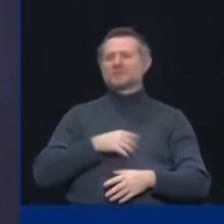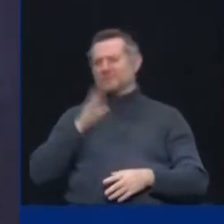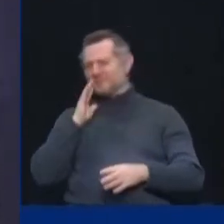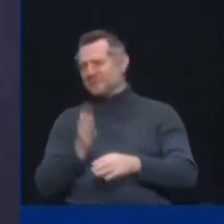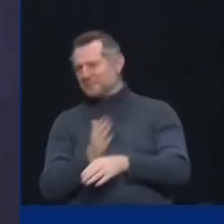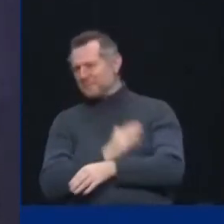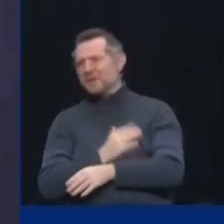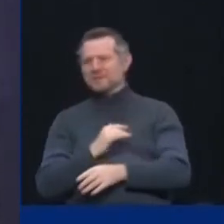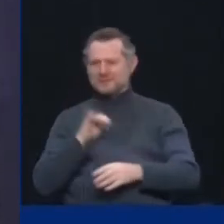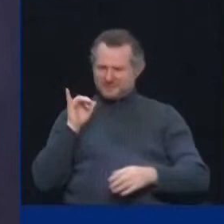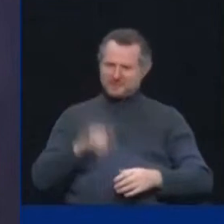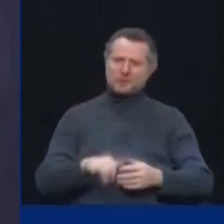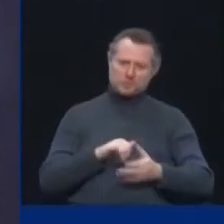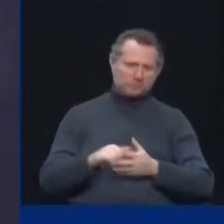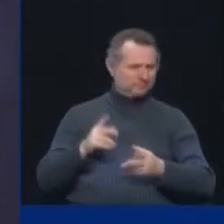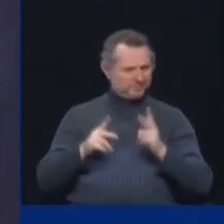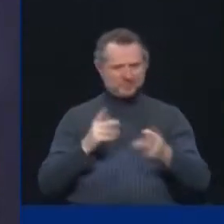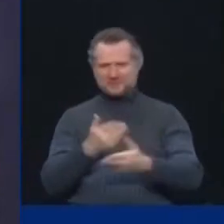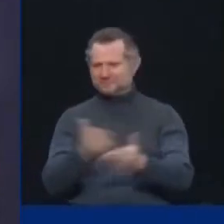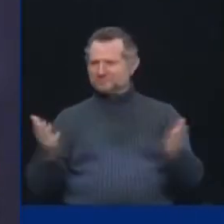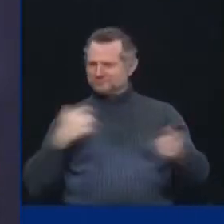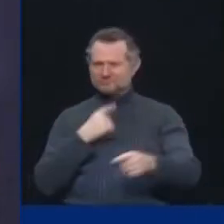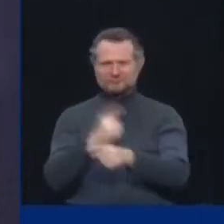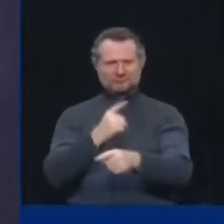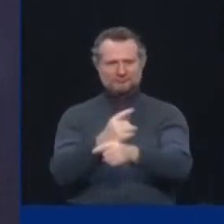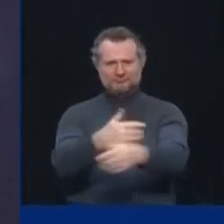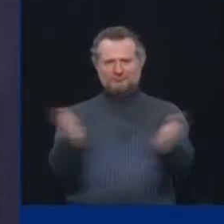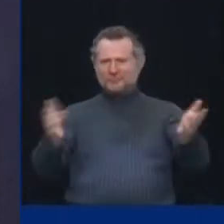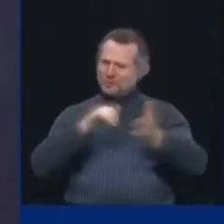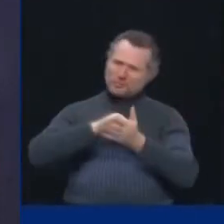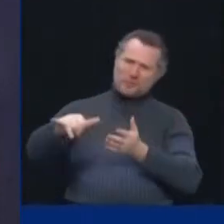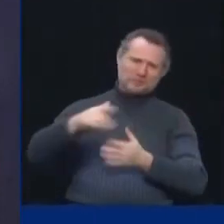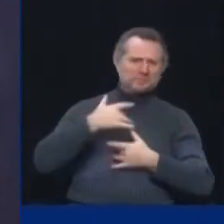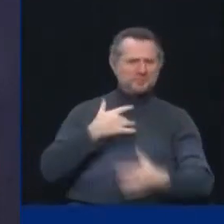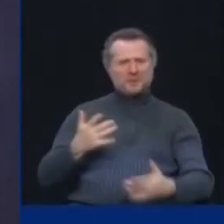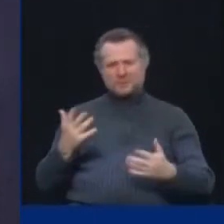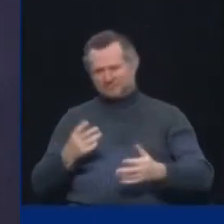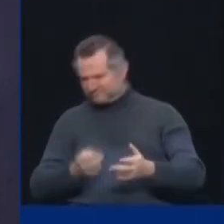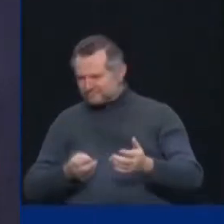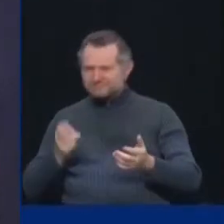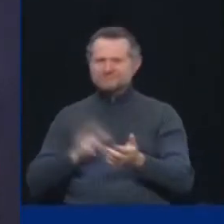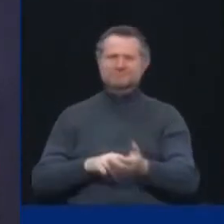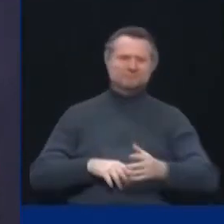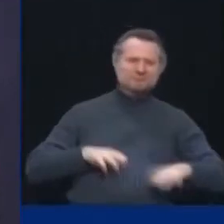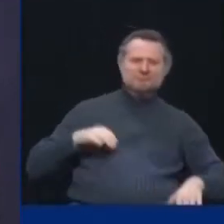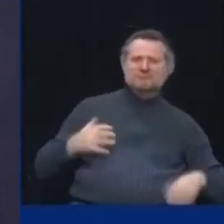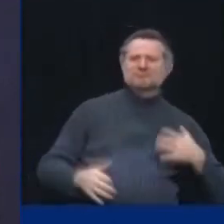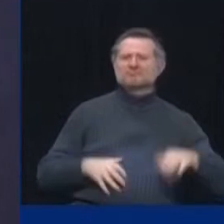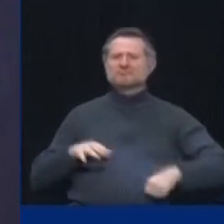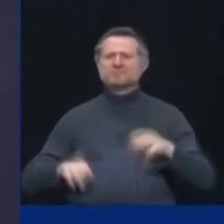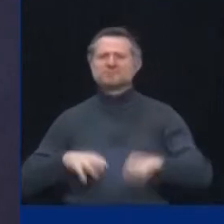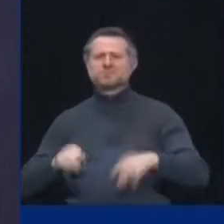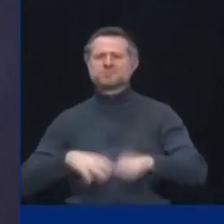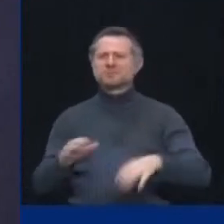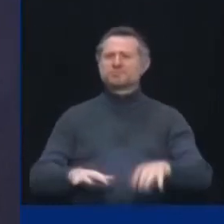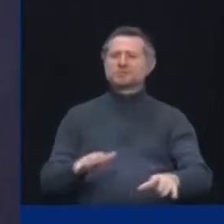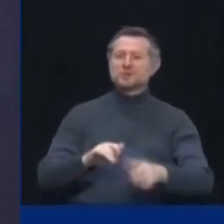do. We're New York. We rise to the occasion. New York tough. I love